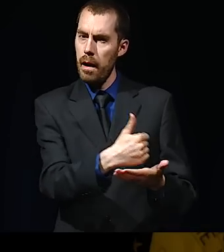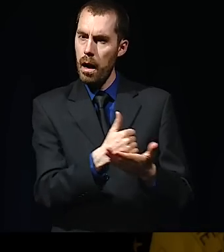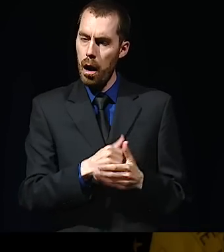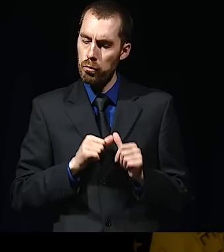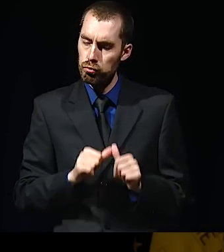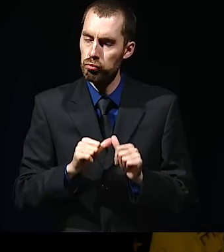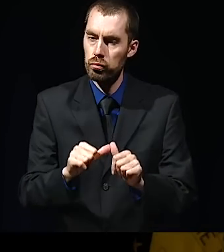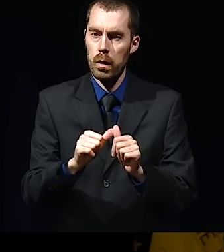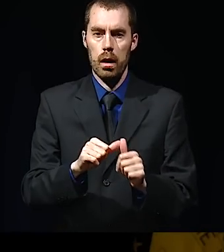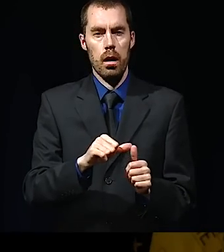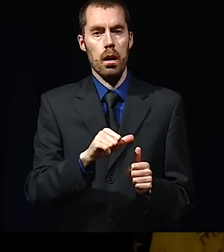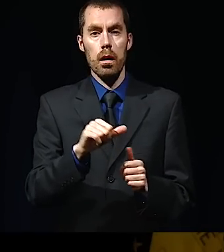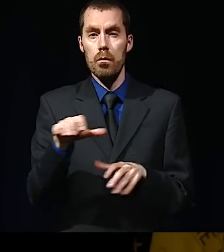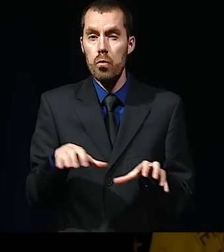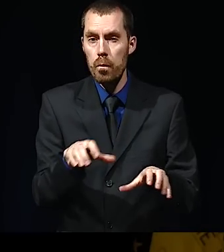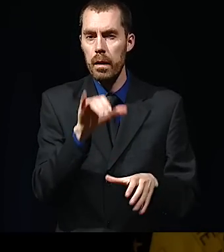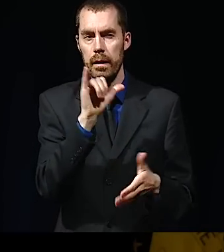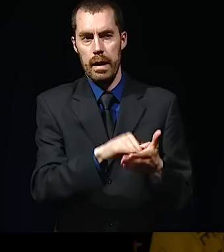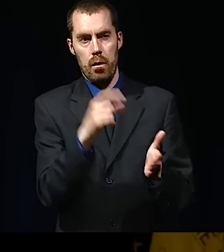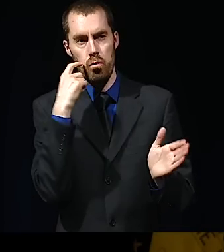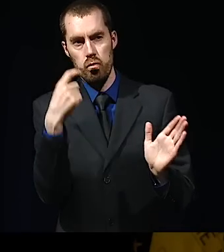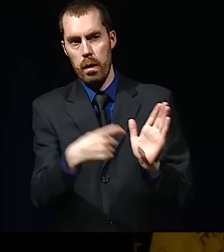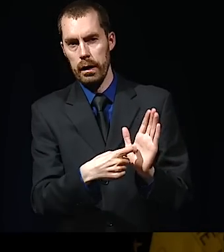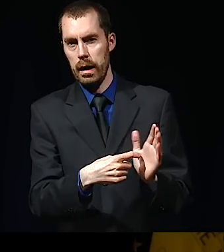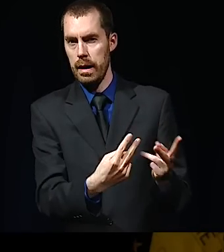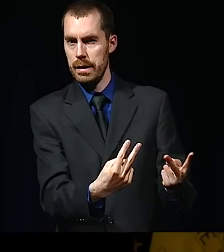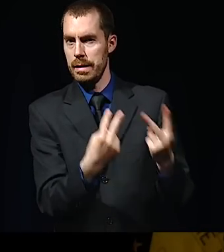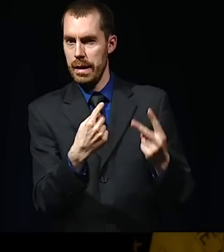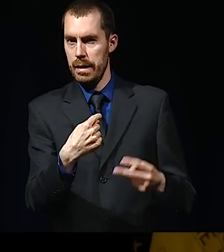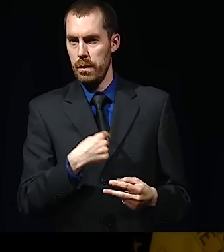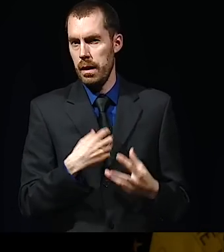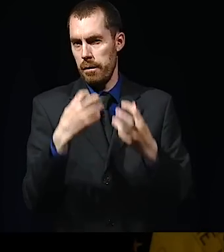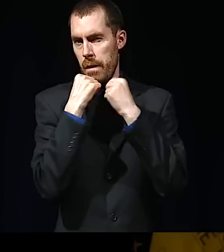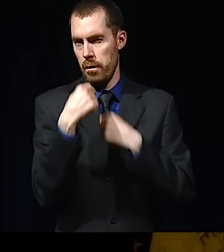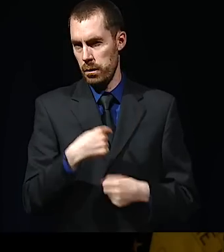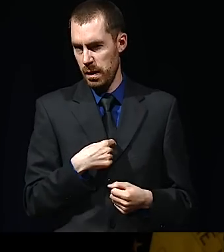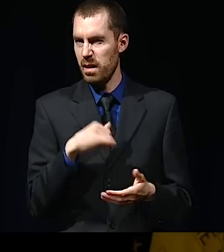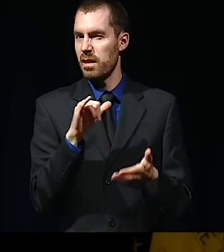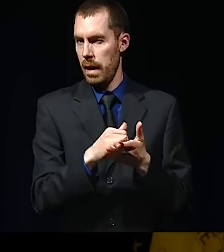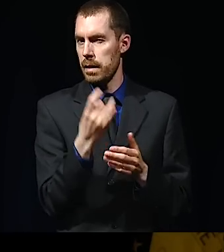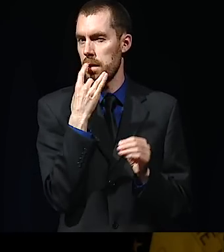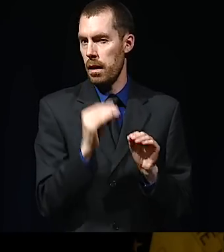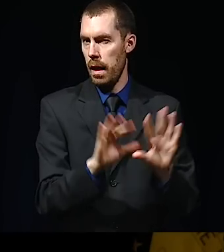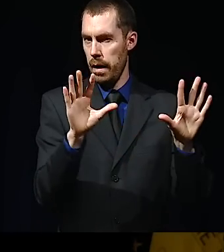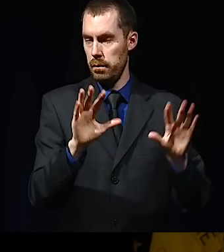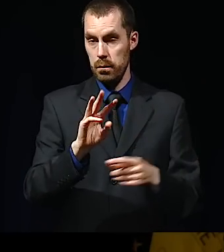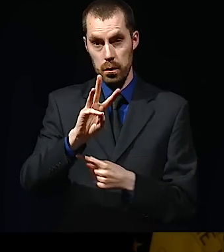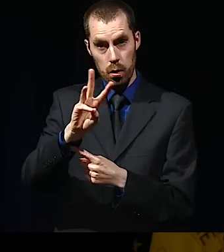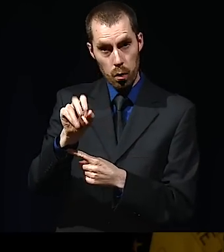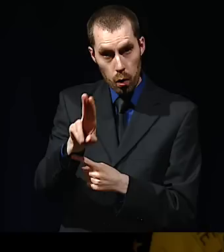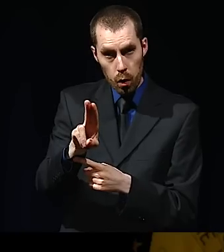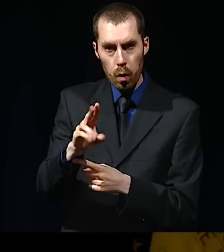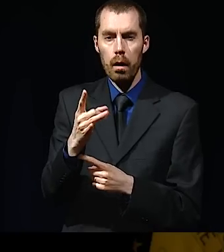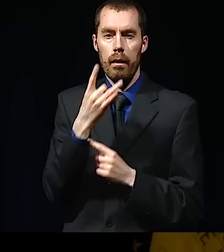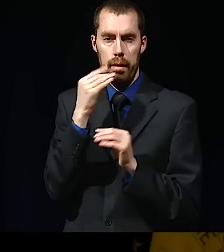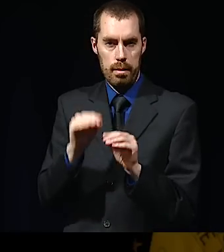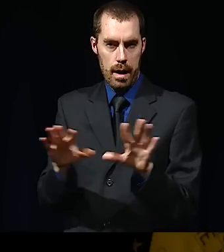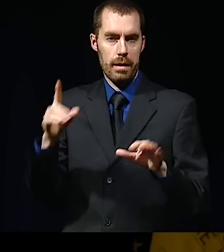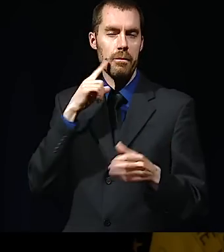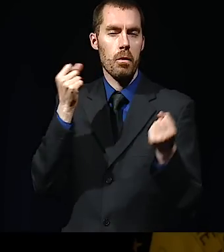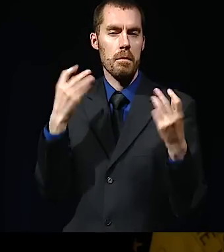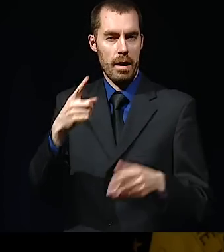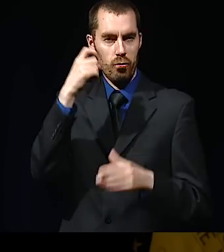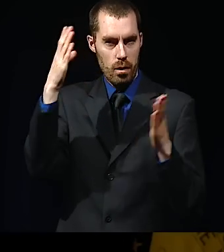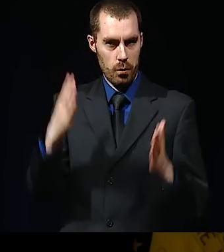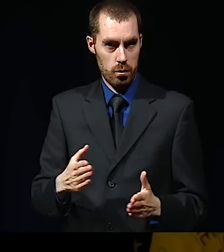humanizes me, values me, sees me. That's the light. WU has been the light for many dreamers. During my first year, I met a dreamer